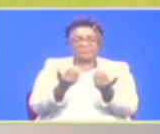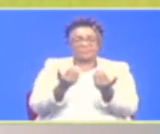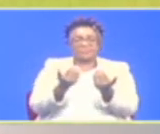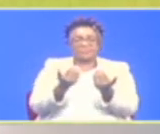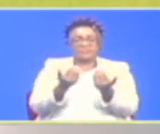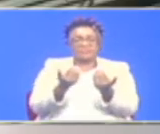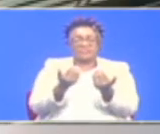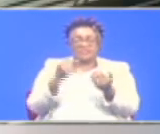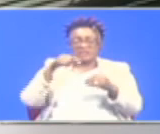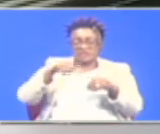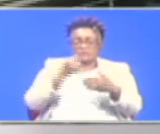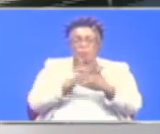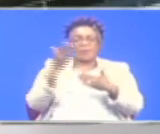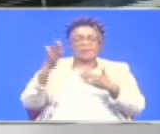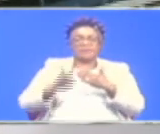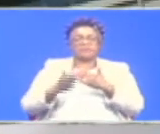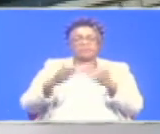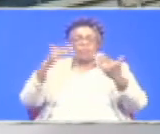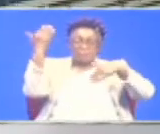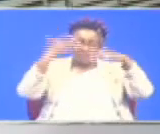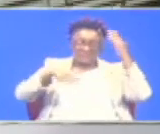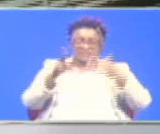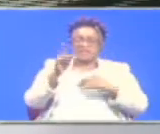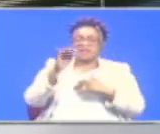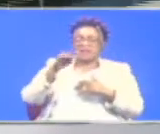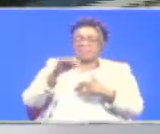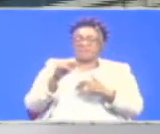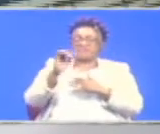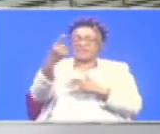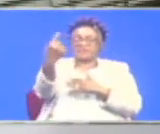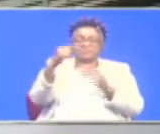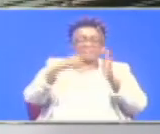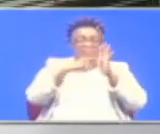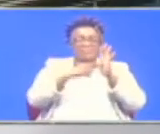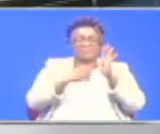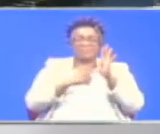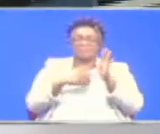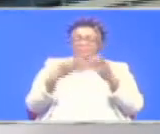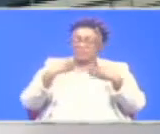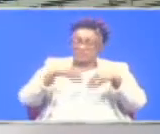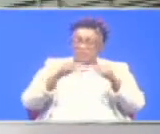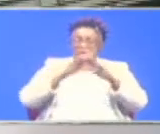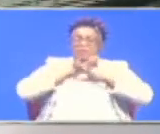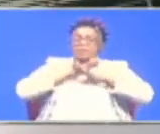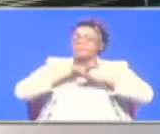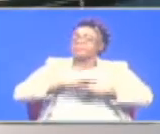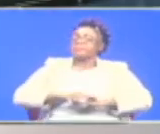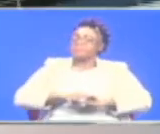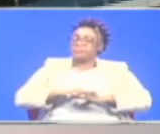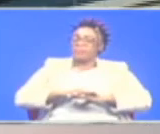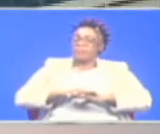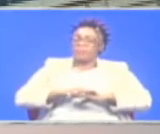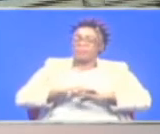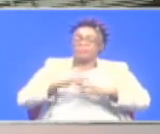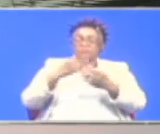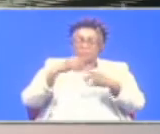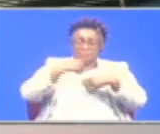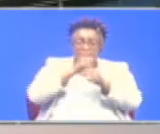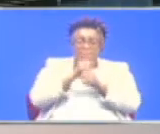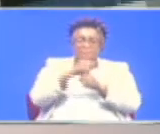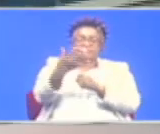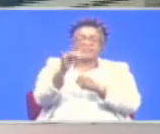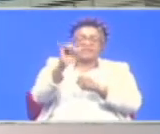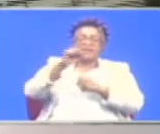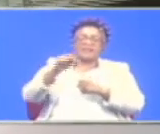over this weekend. Professor Kiama's first order of business following the reprieve was sending his nemesis, Professor